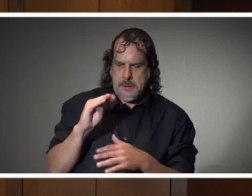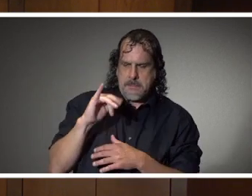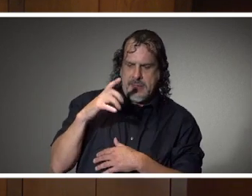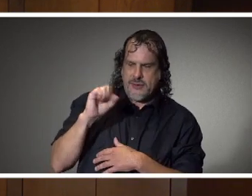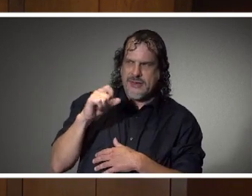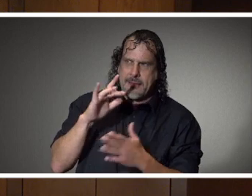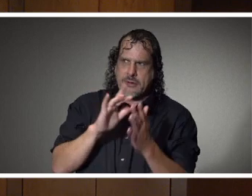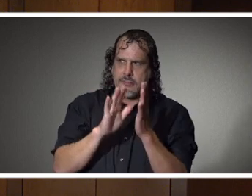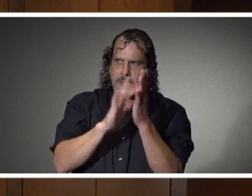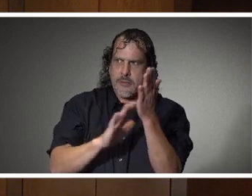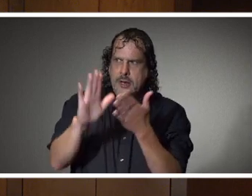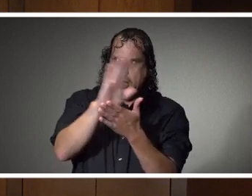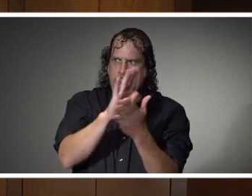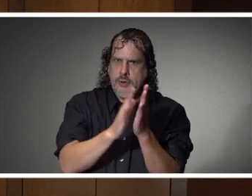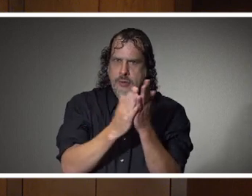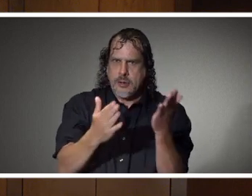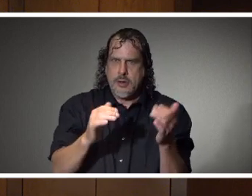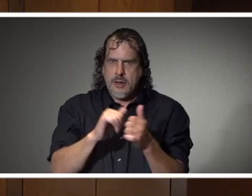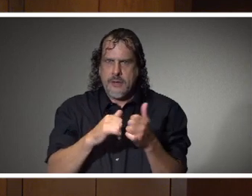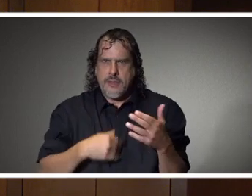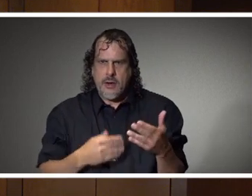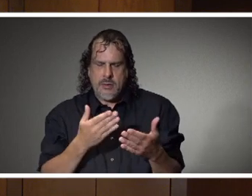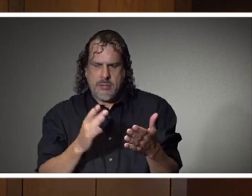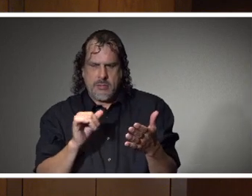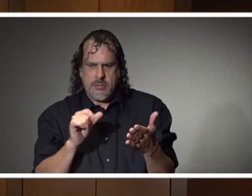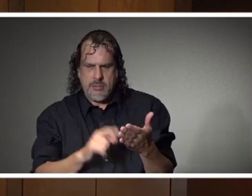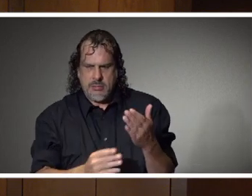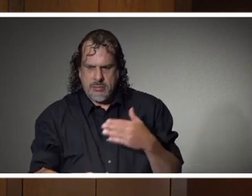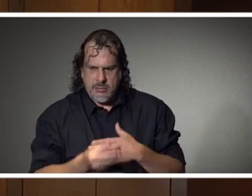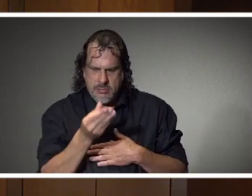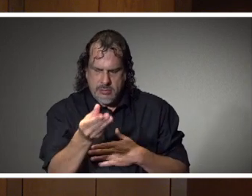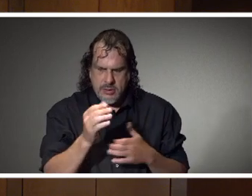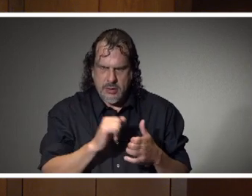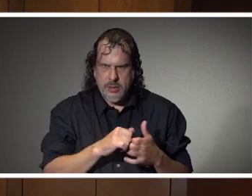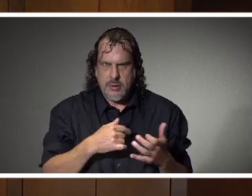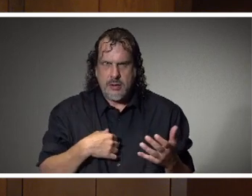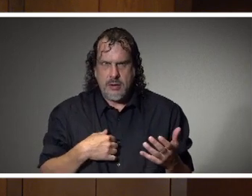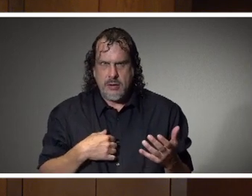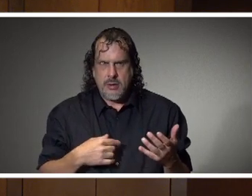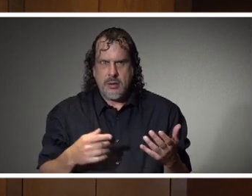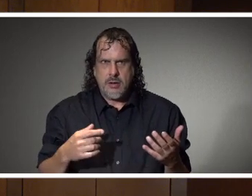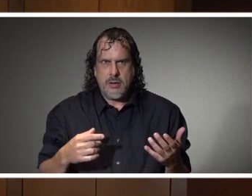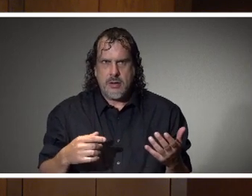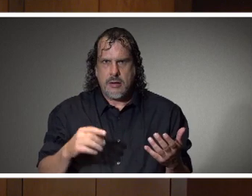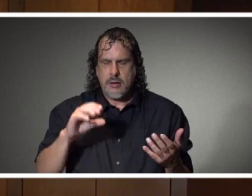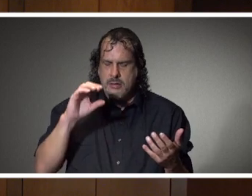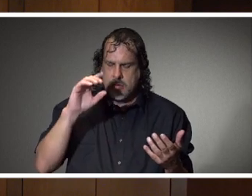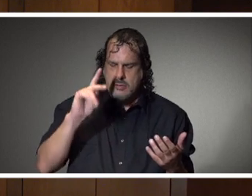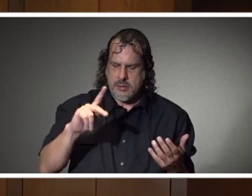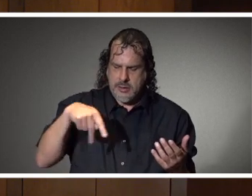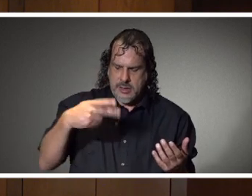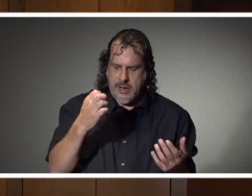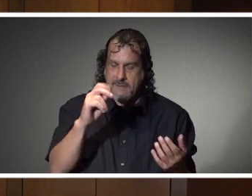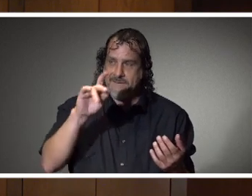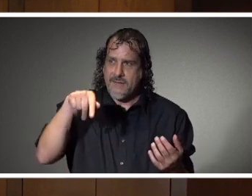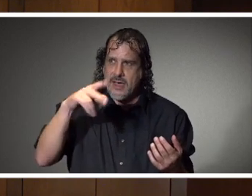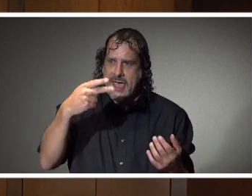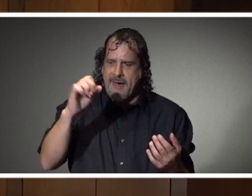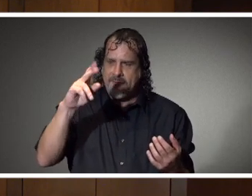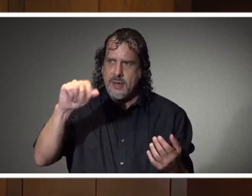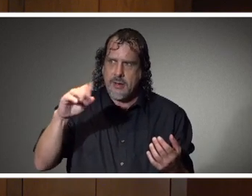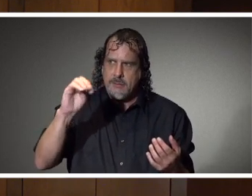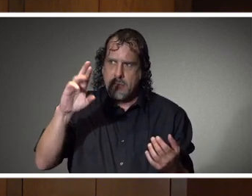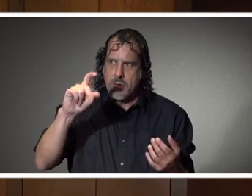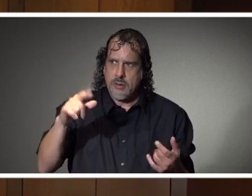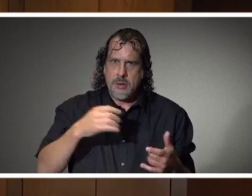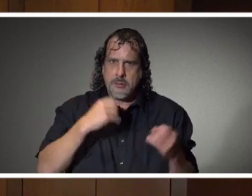pages attributed to each Greek organization, and on the pages attributed to the Kappa Alpha Order in those issues, large group